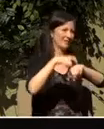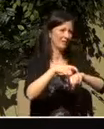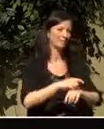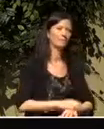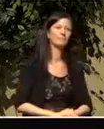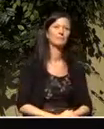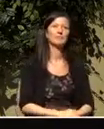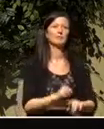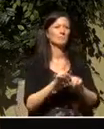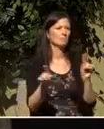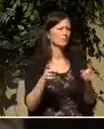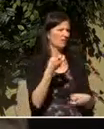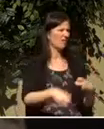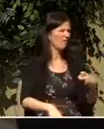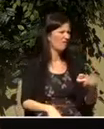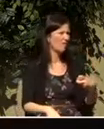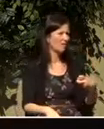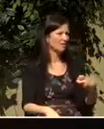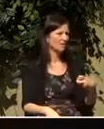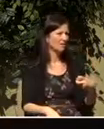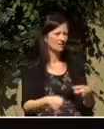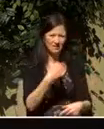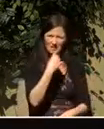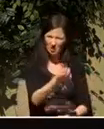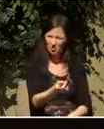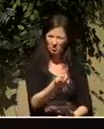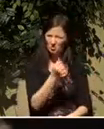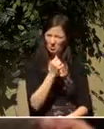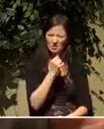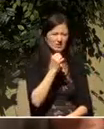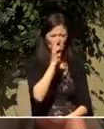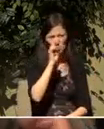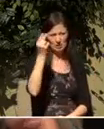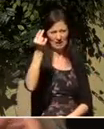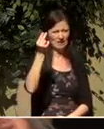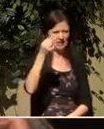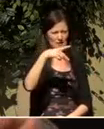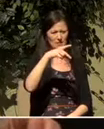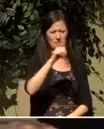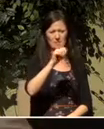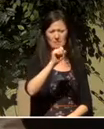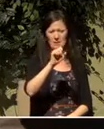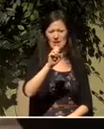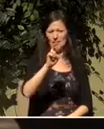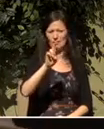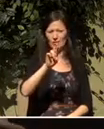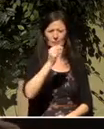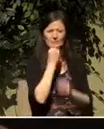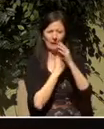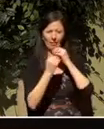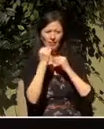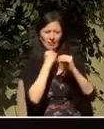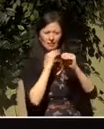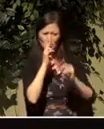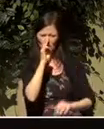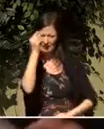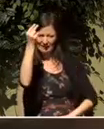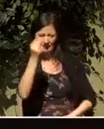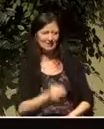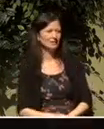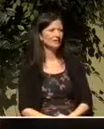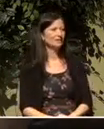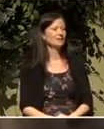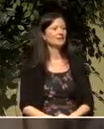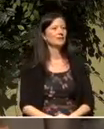was the most difficult, unusual Passover meal that I'd ever been at. As the